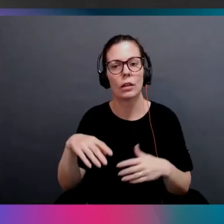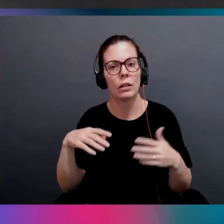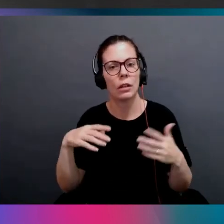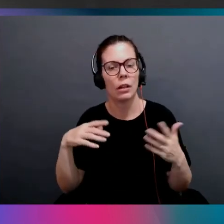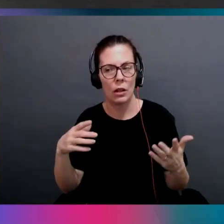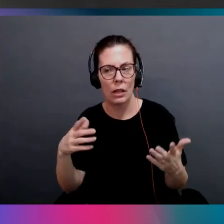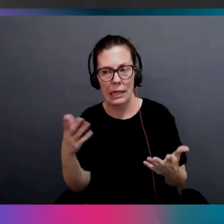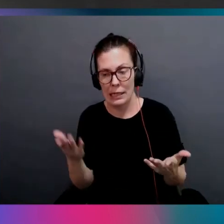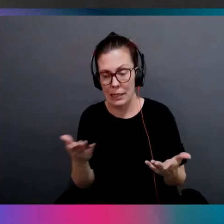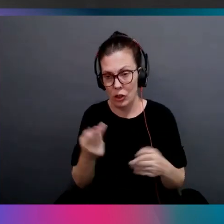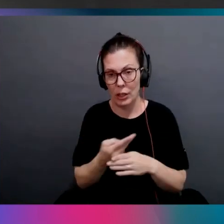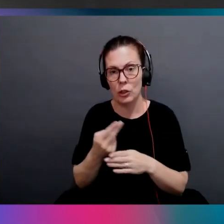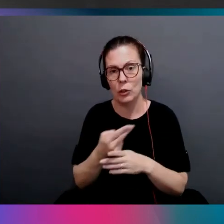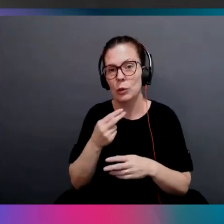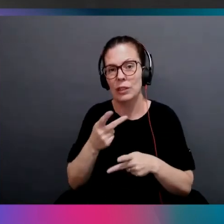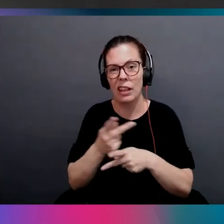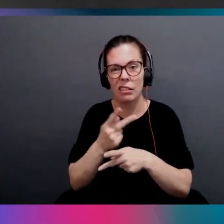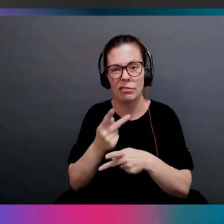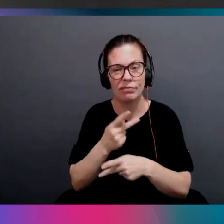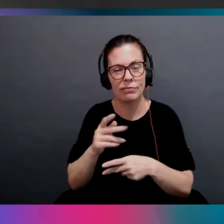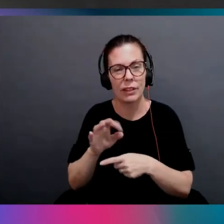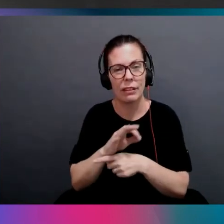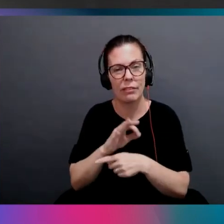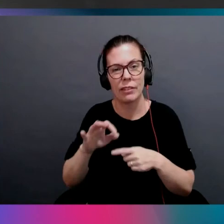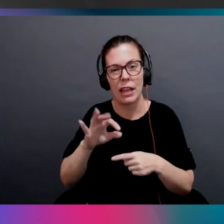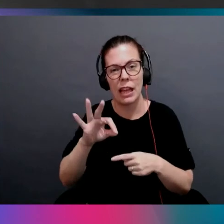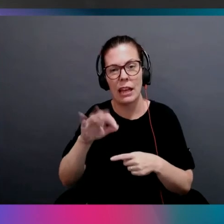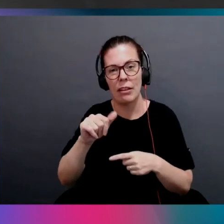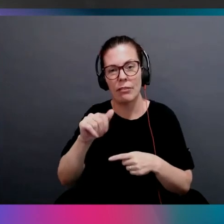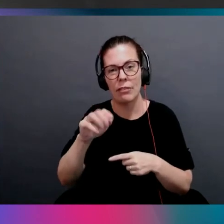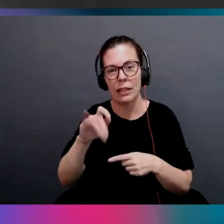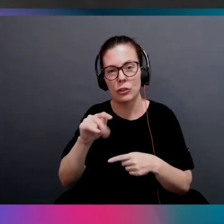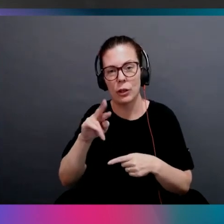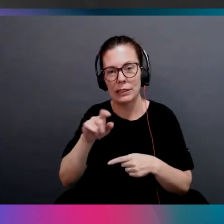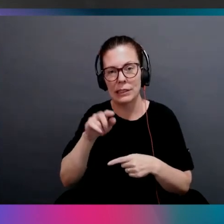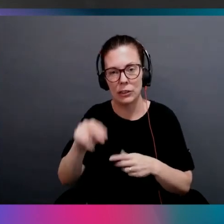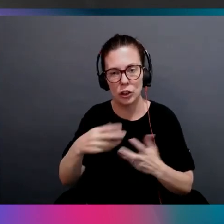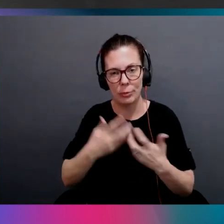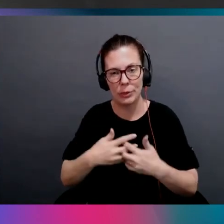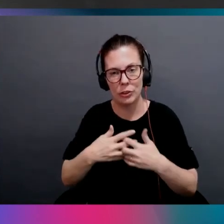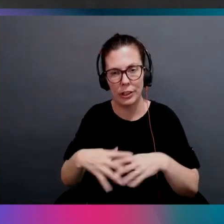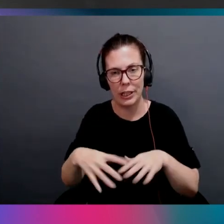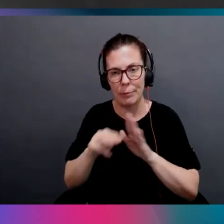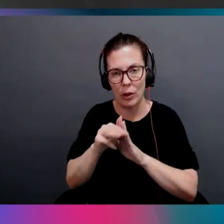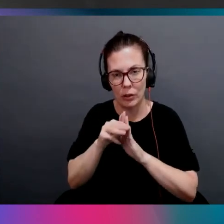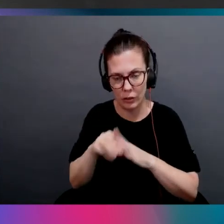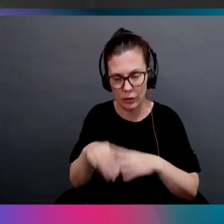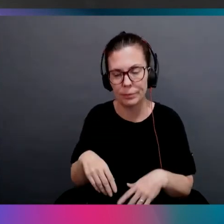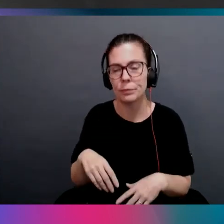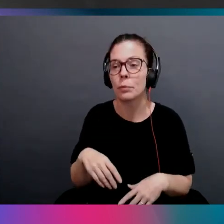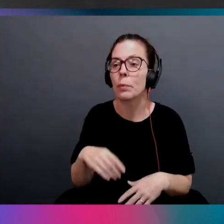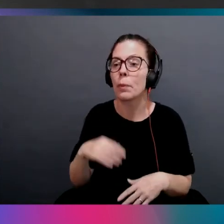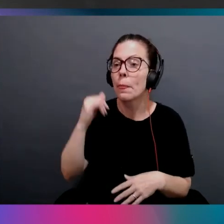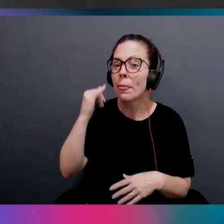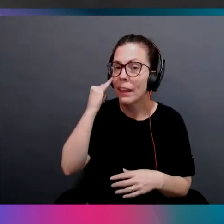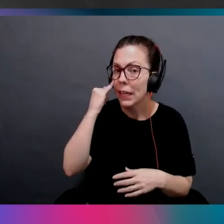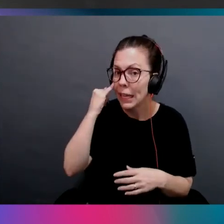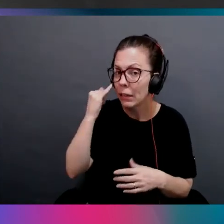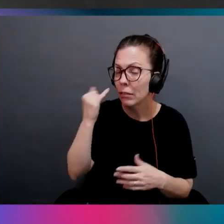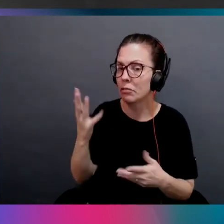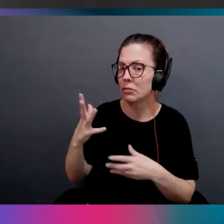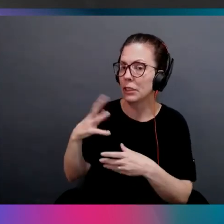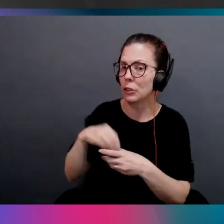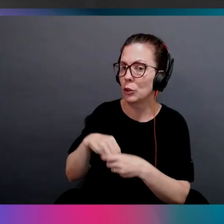use the factorization machine model, so we know all of that stuff. If I had included model